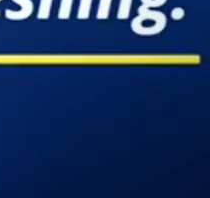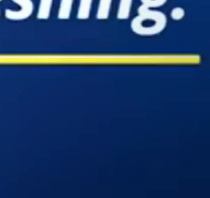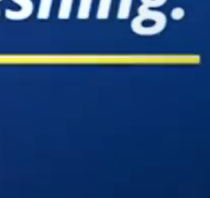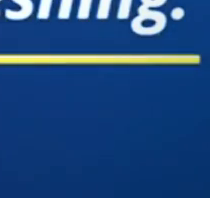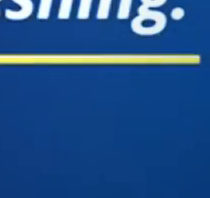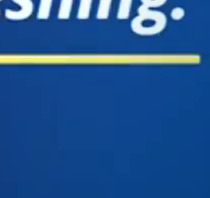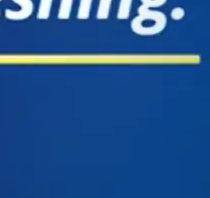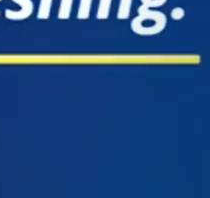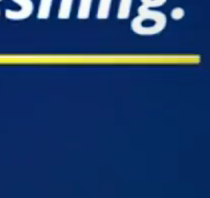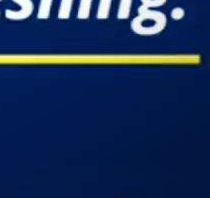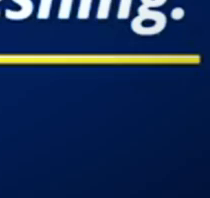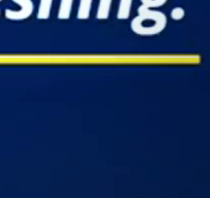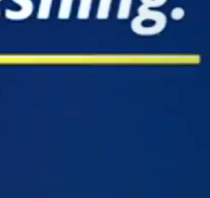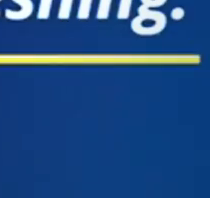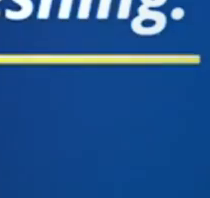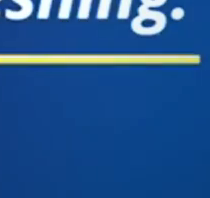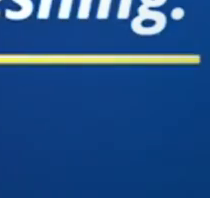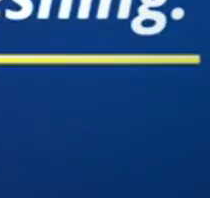Now